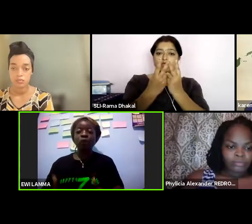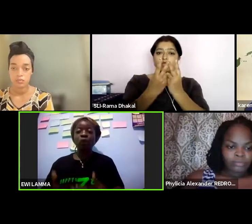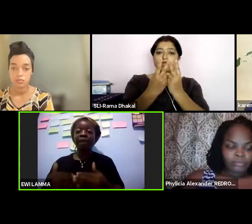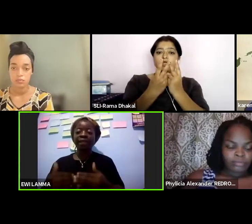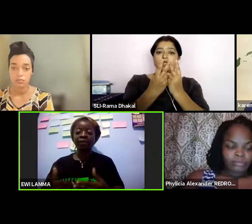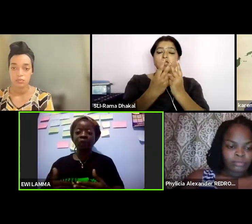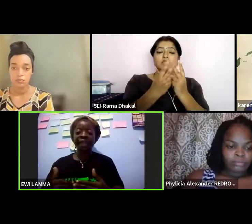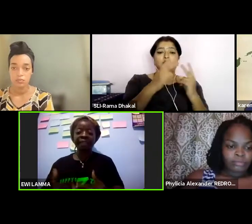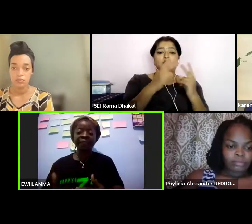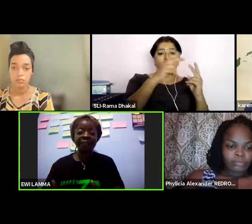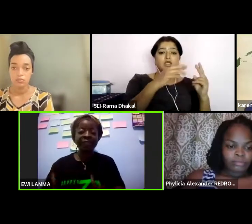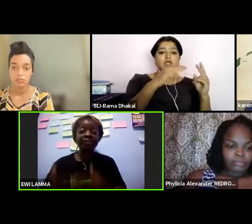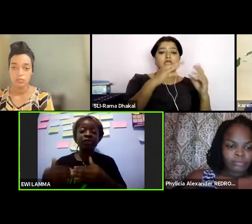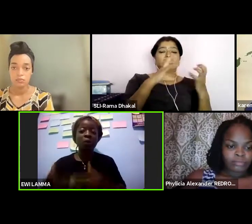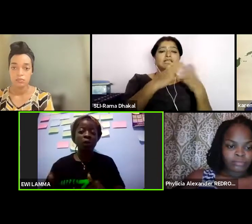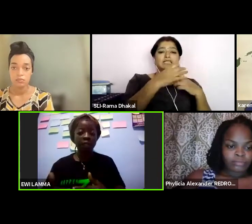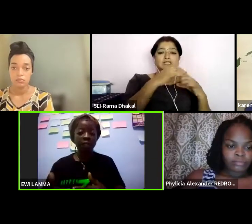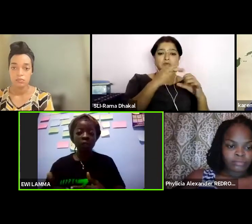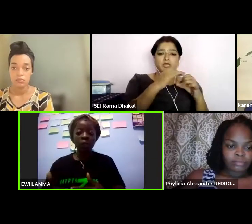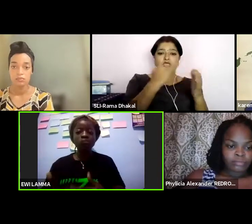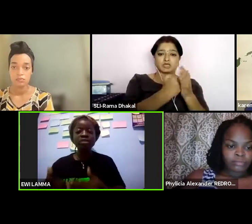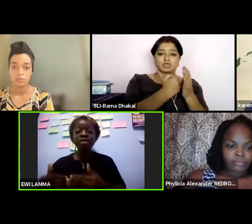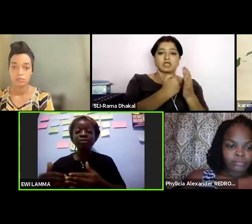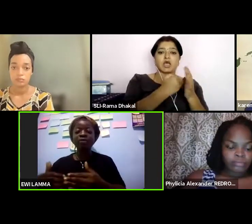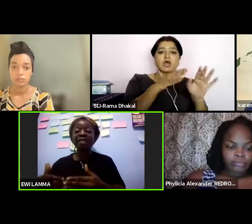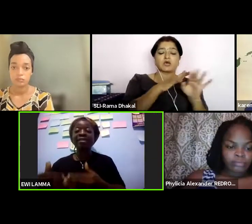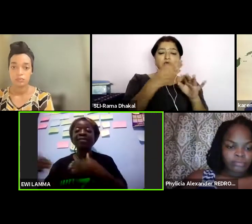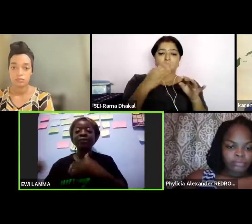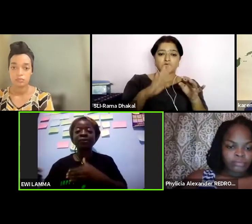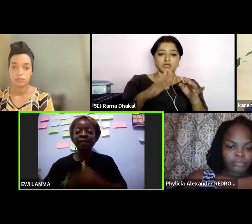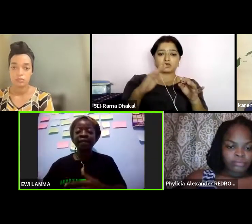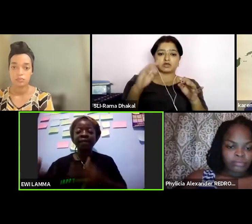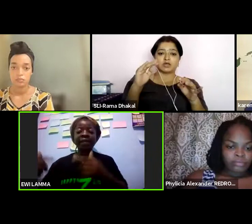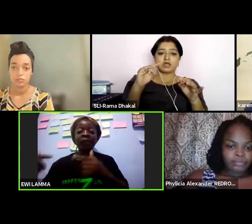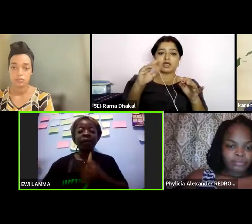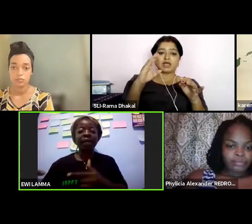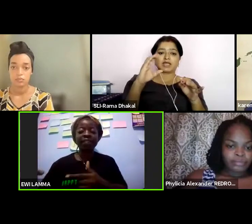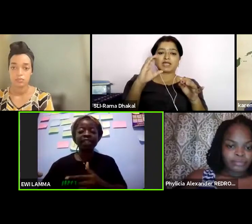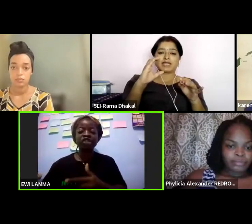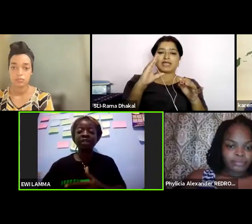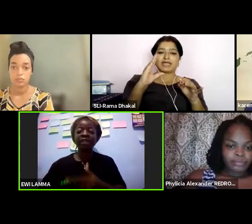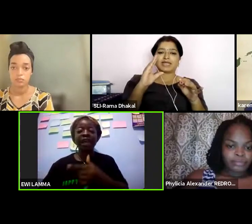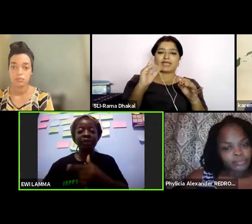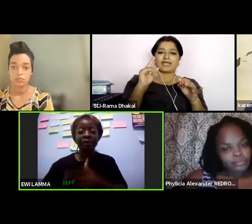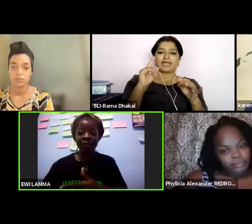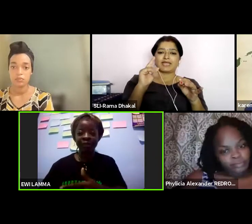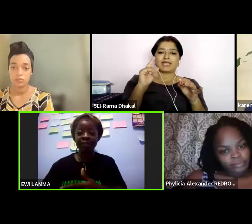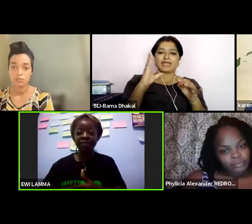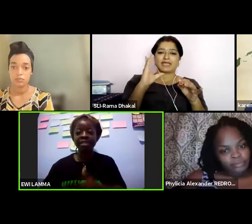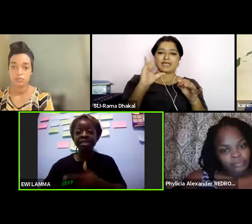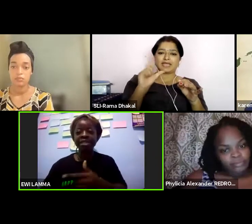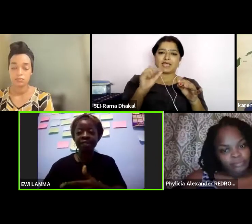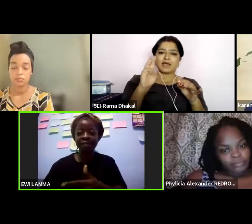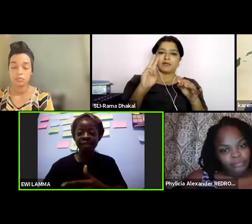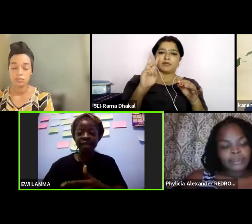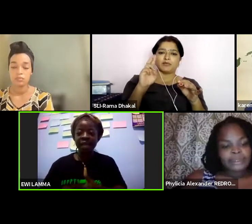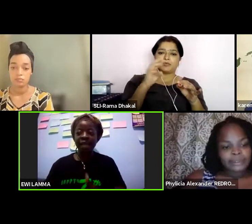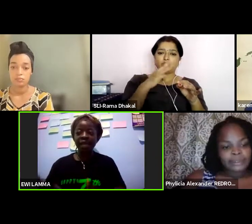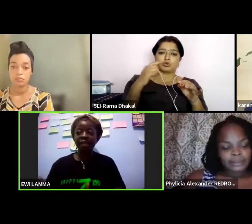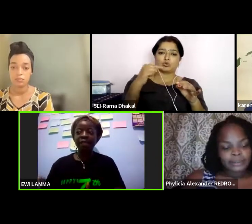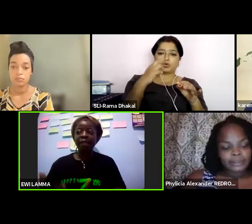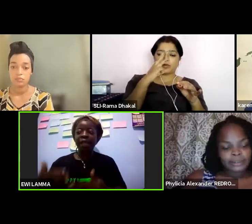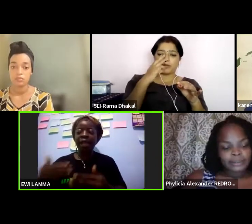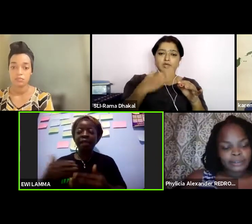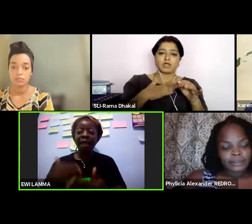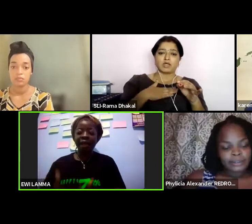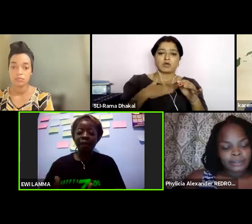able to locate or identify someone who has skills that an organization in the Caribbean needs.